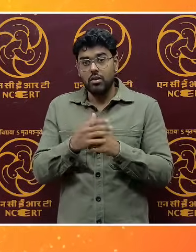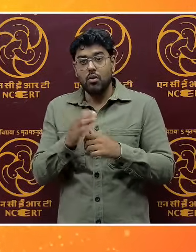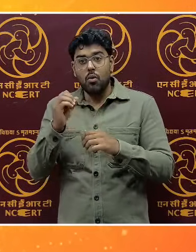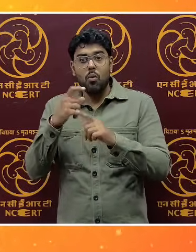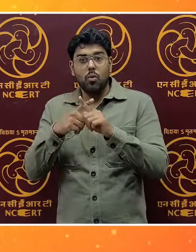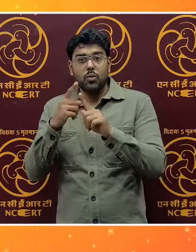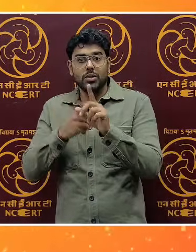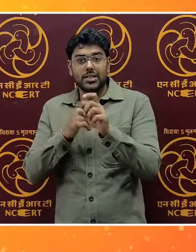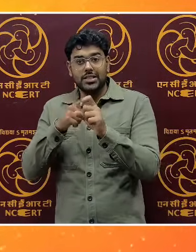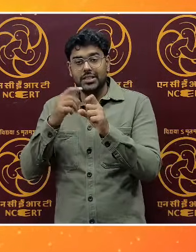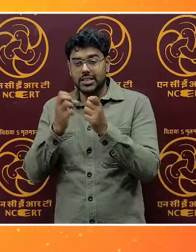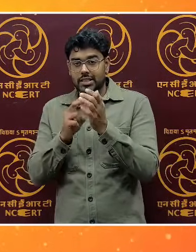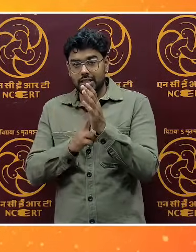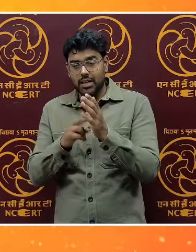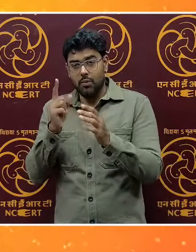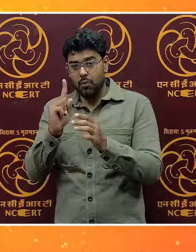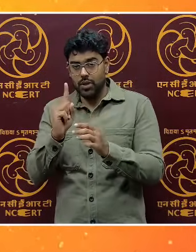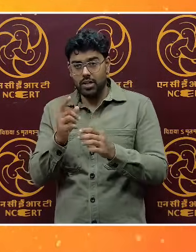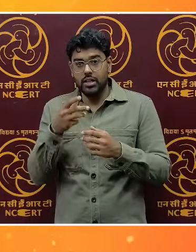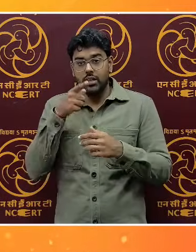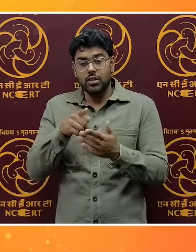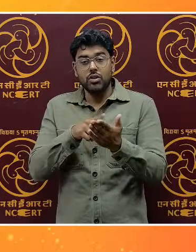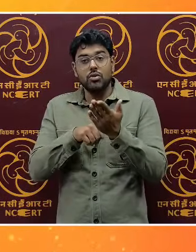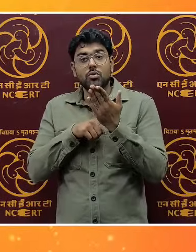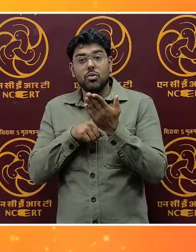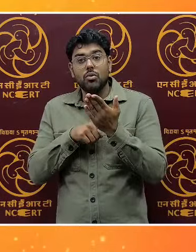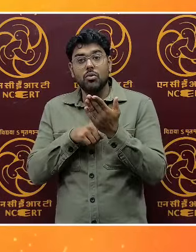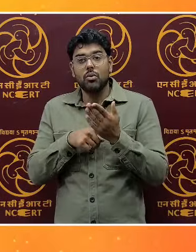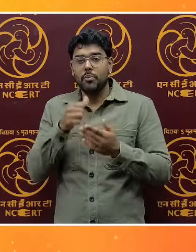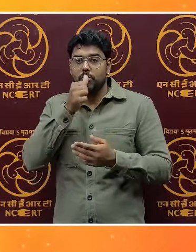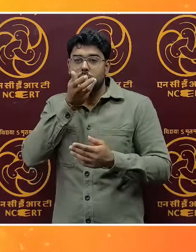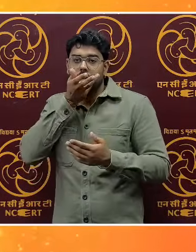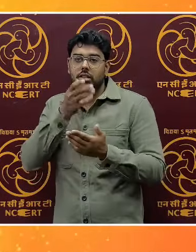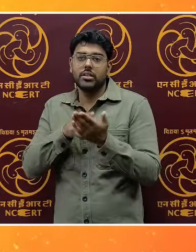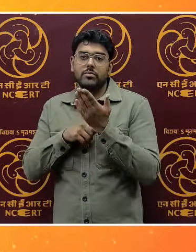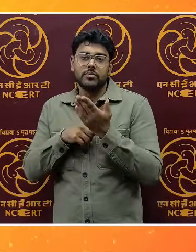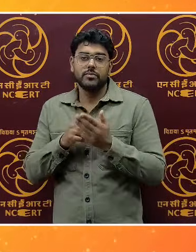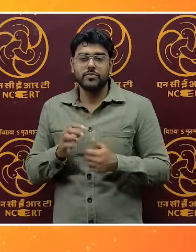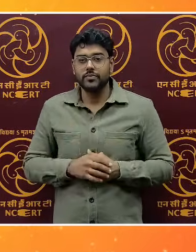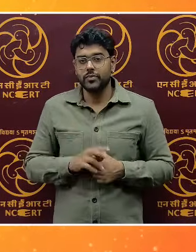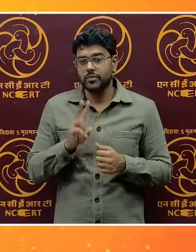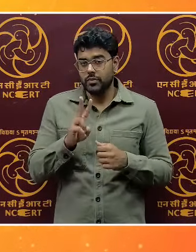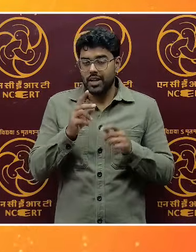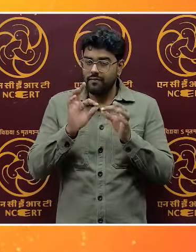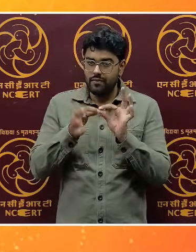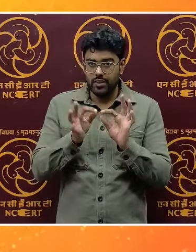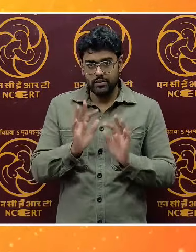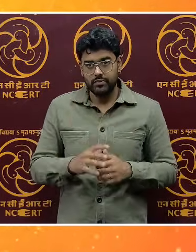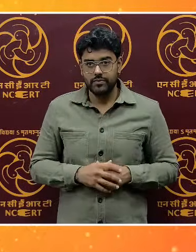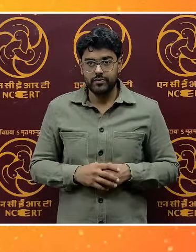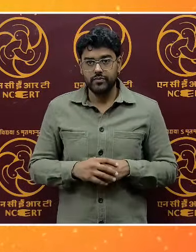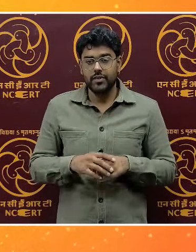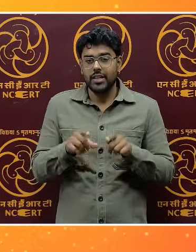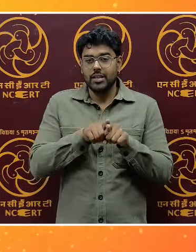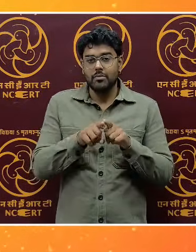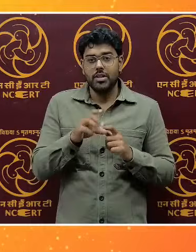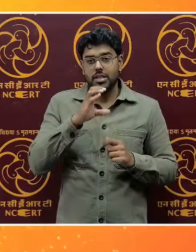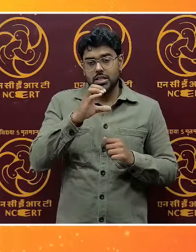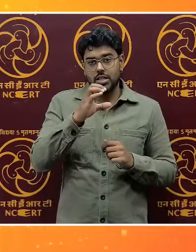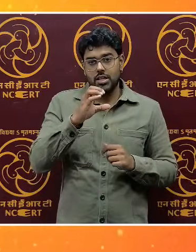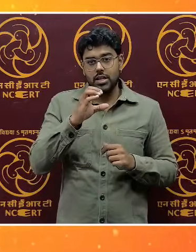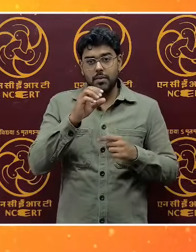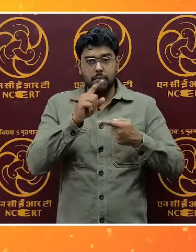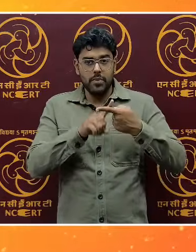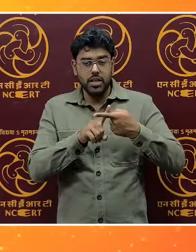oxygen gas. That gives us two molecules of water, right? Okay. This is fixed. Like C plus O2